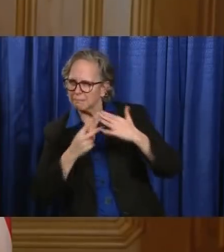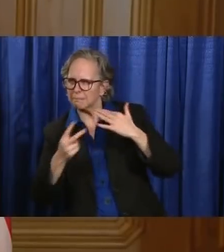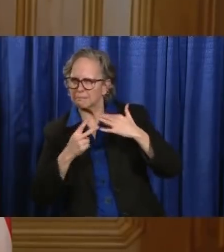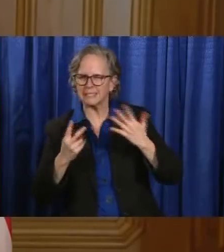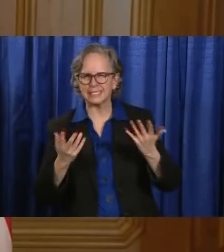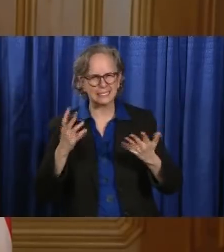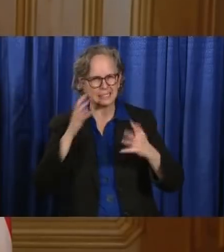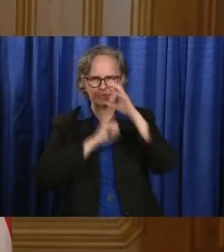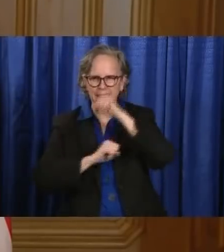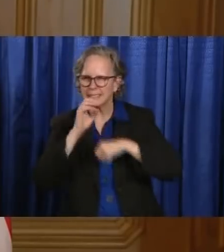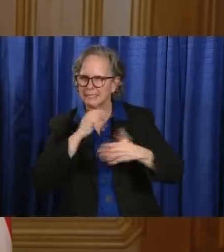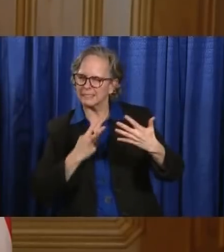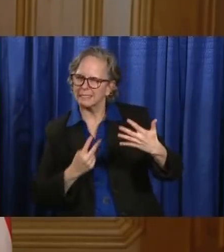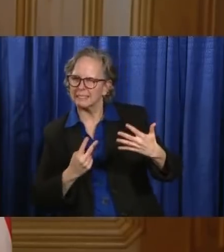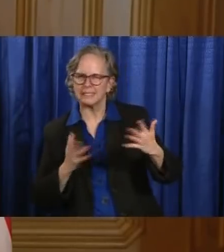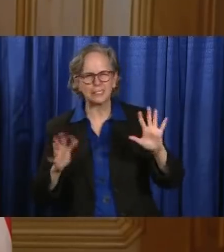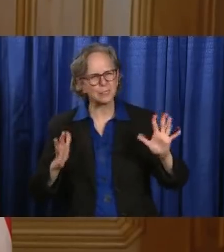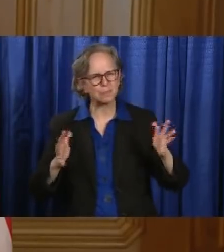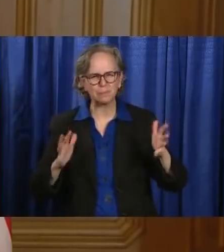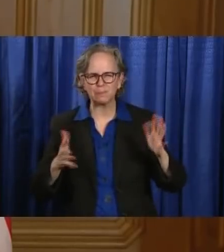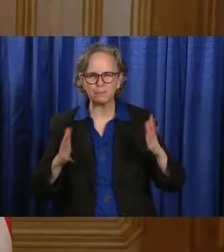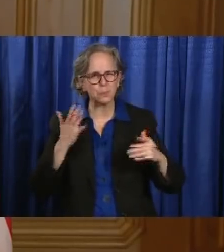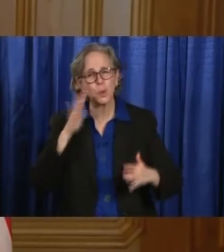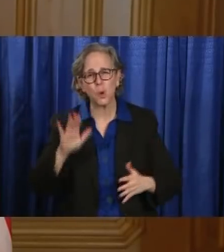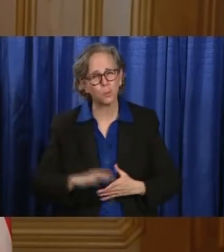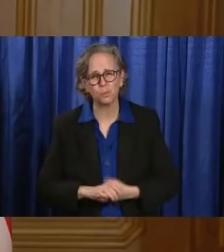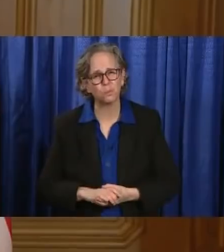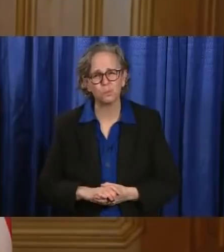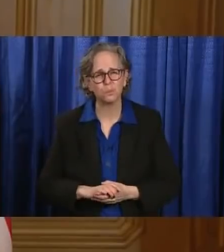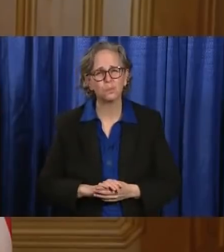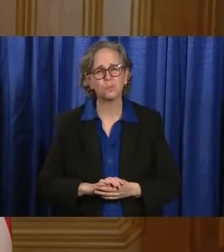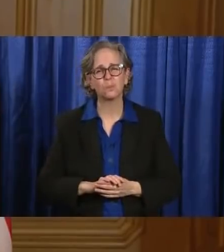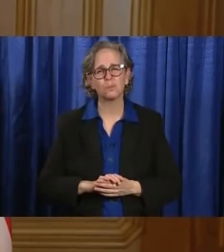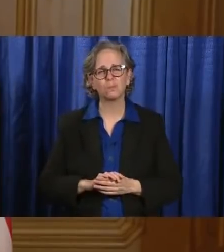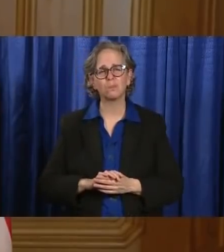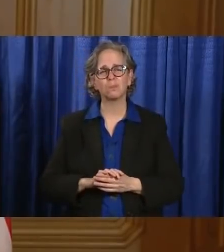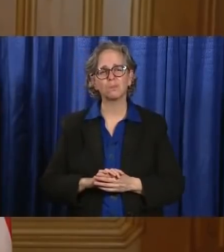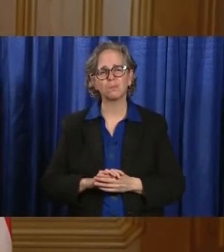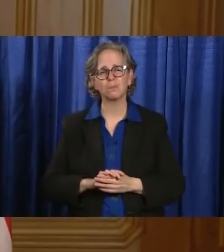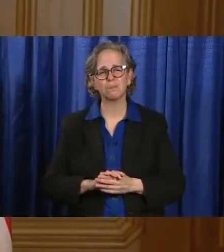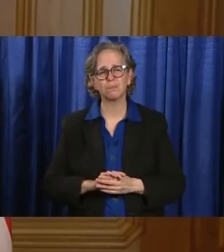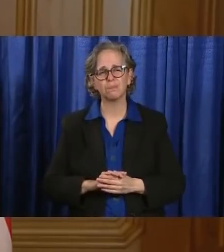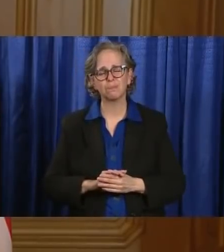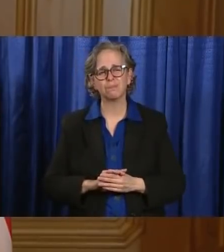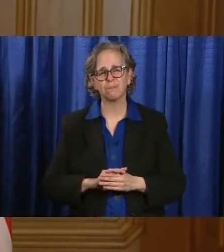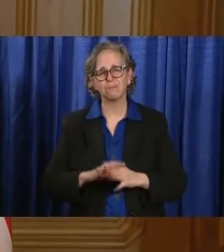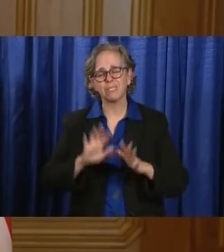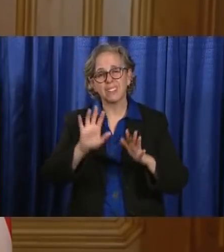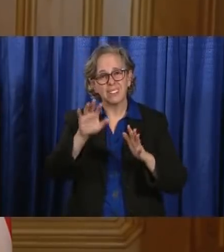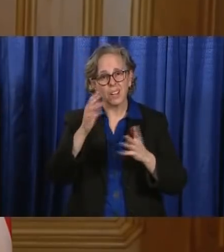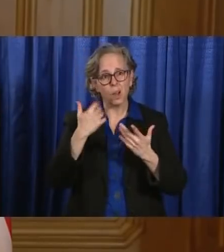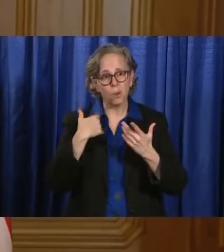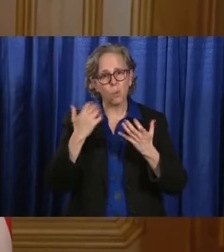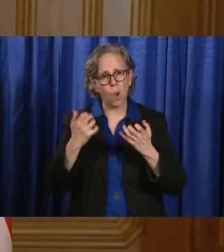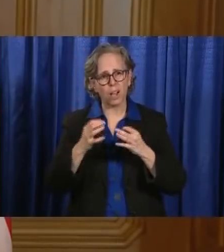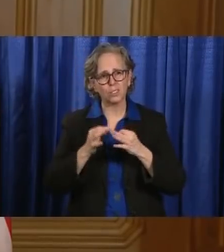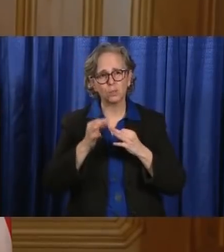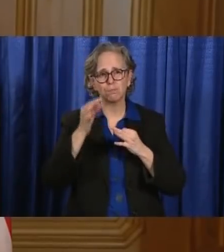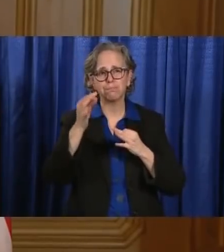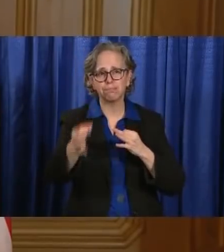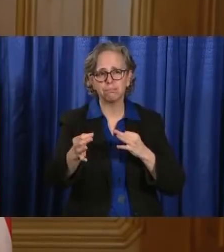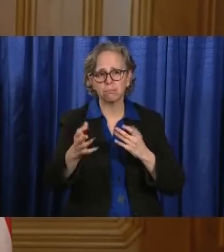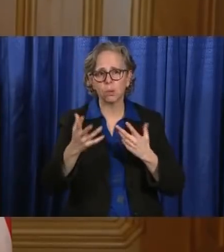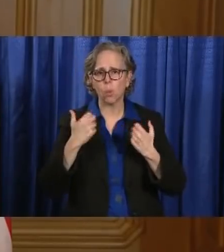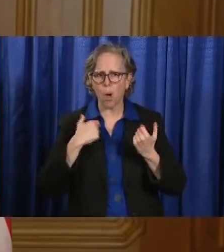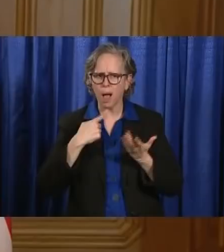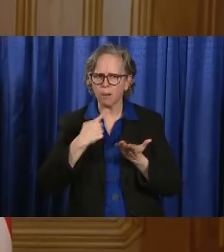hit. So we really do not know. But we want to cover those just in case anyone was